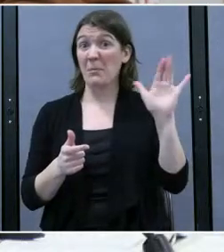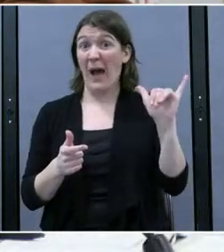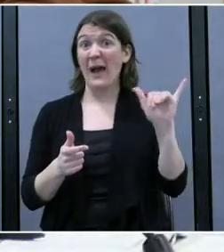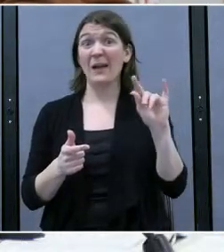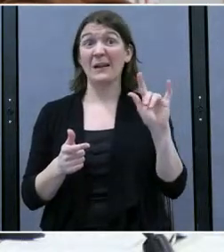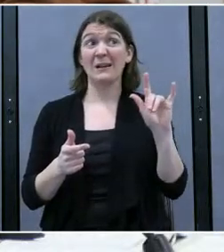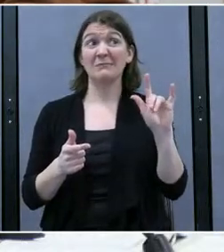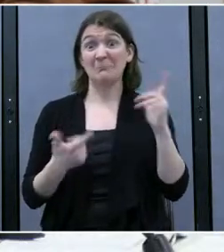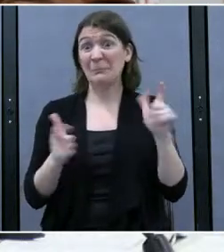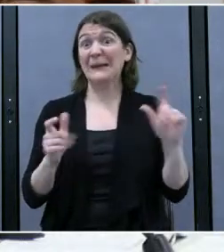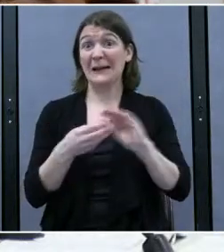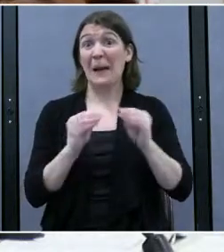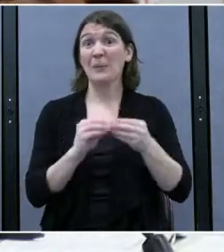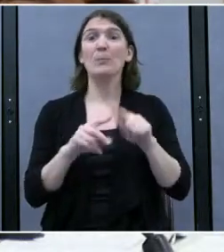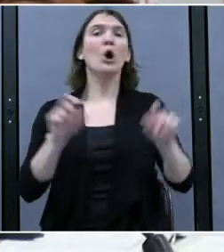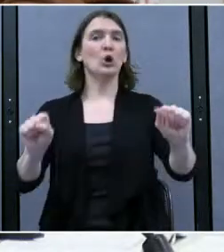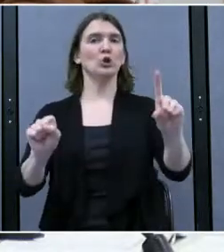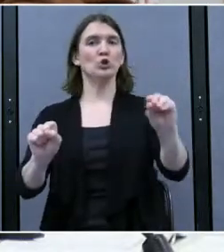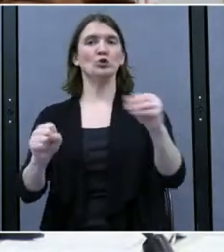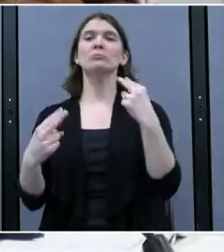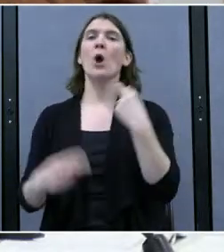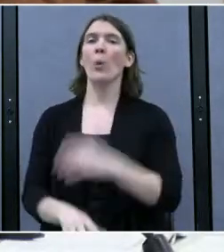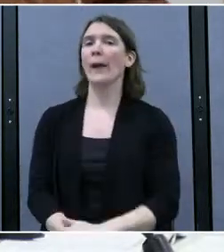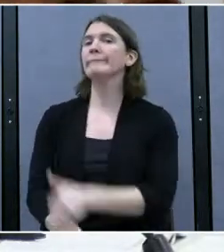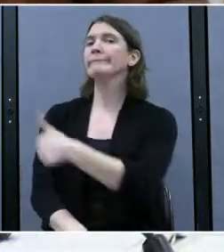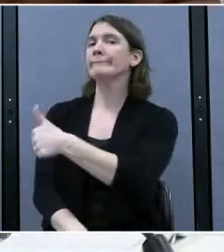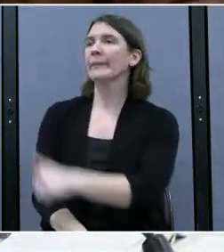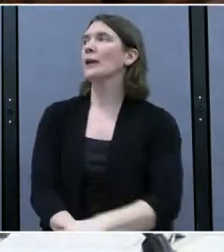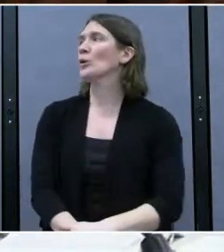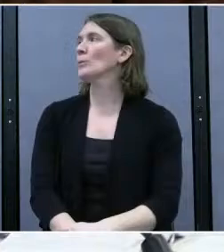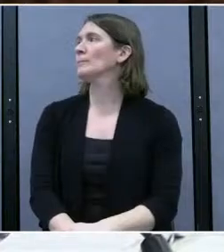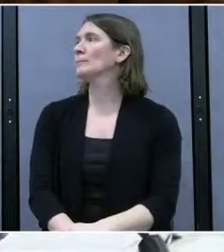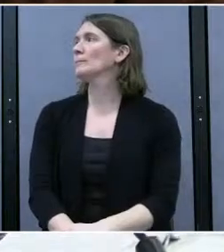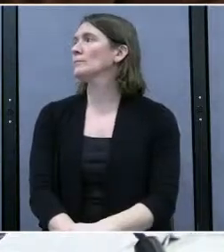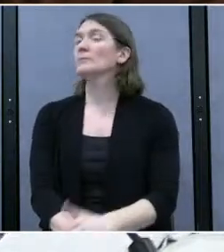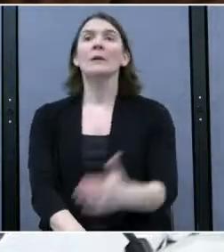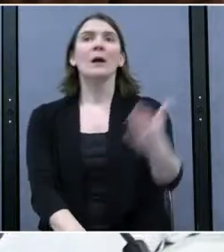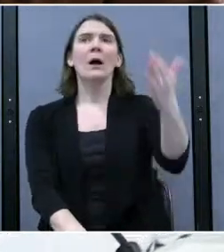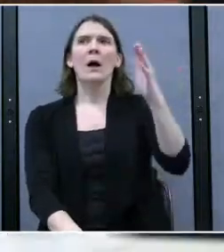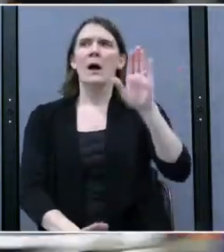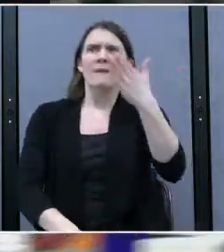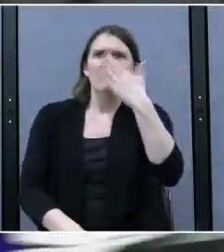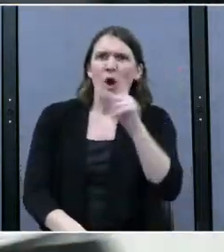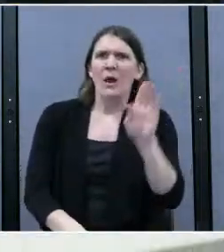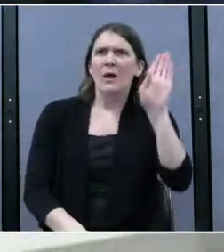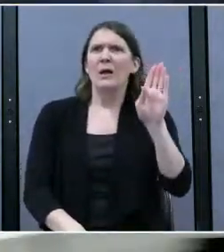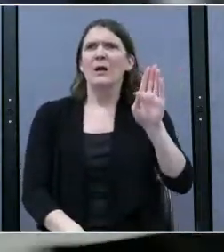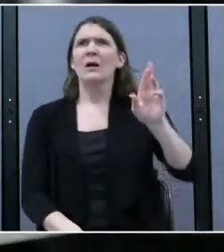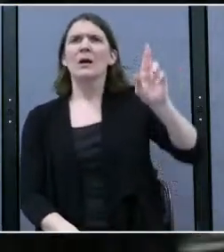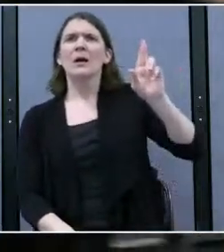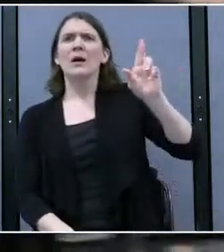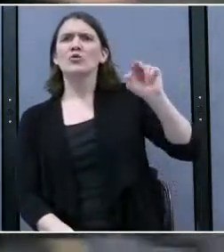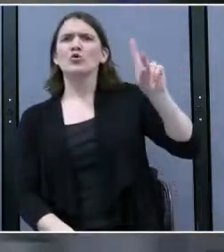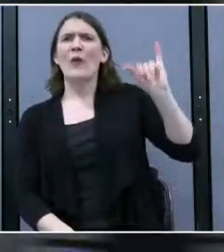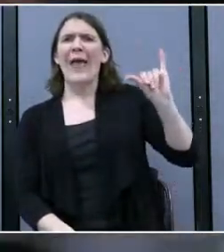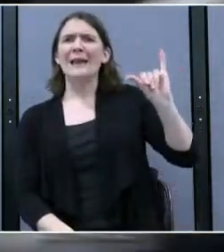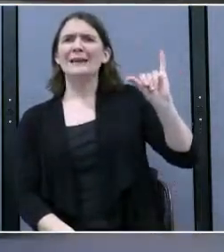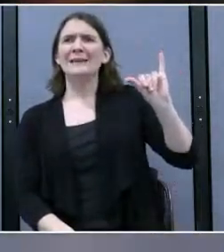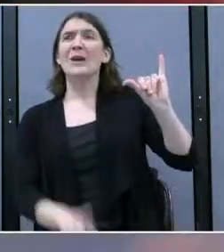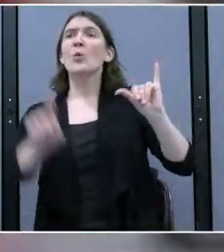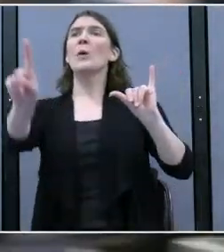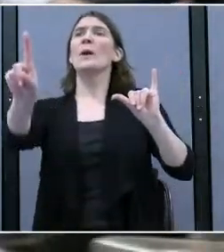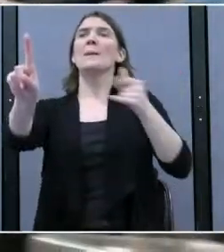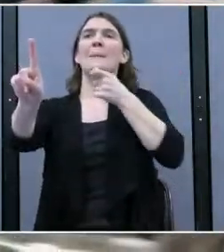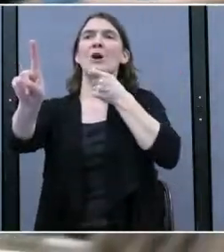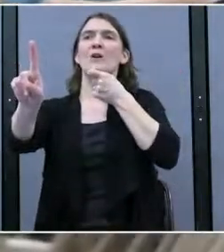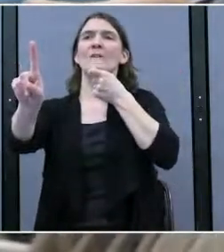significant amount, but it could be done. Okay, thanks, Florence. I saw a question at the front. District 7. Would you